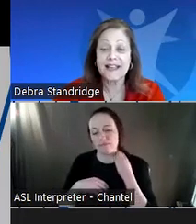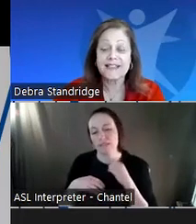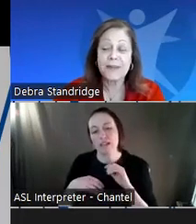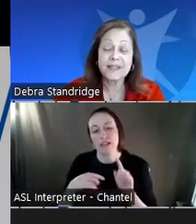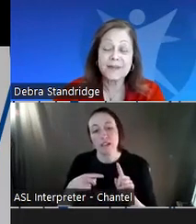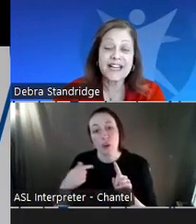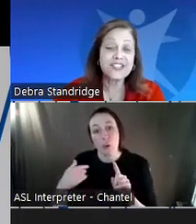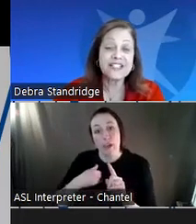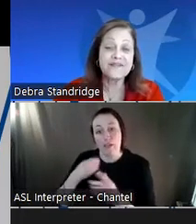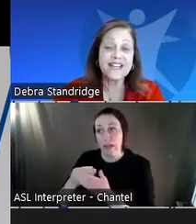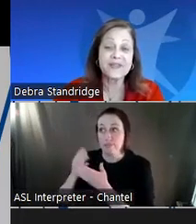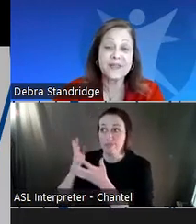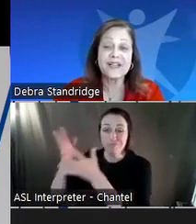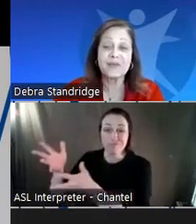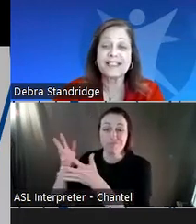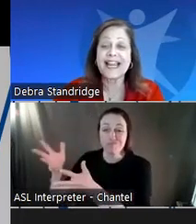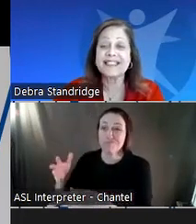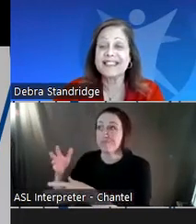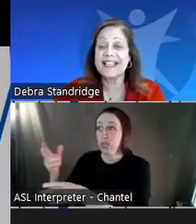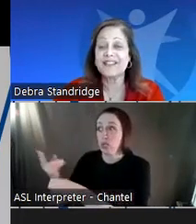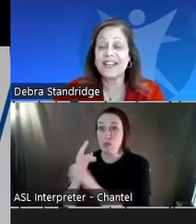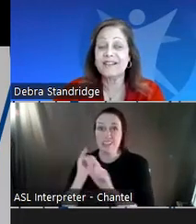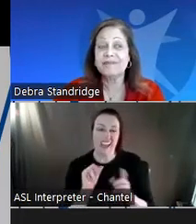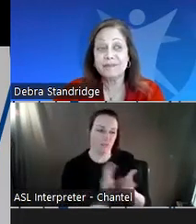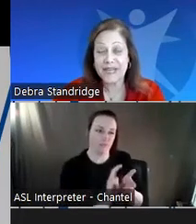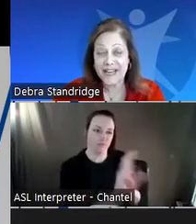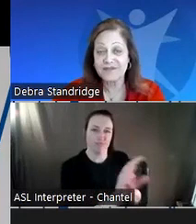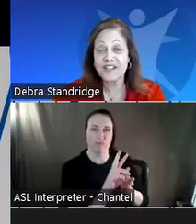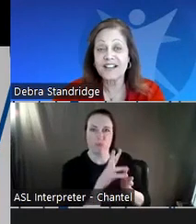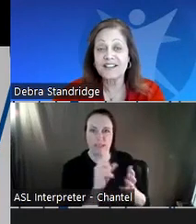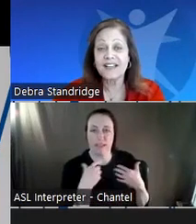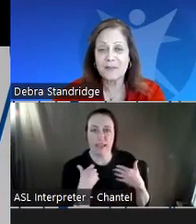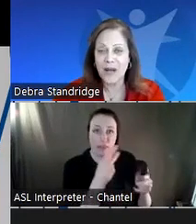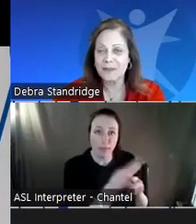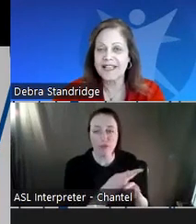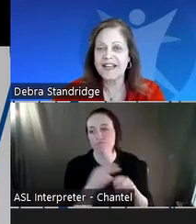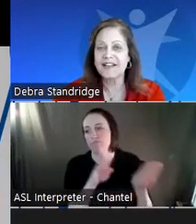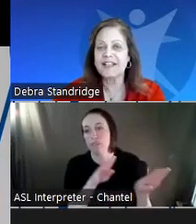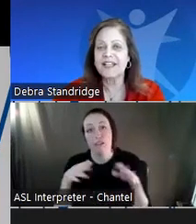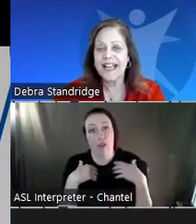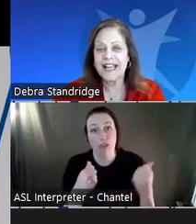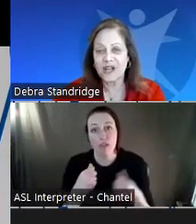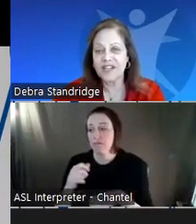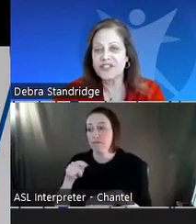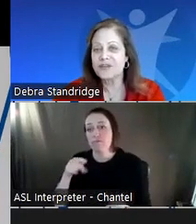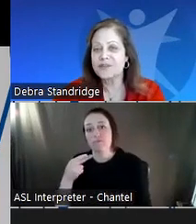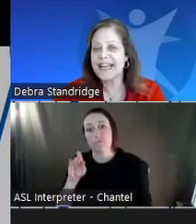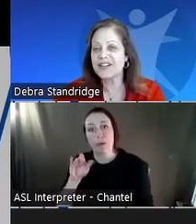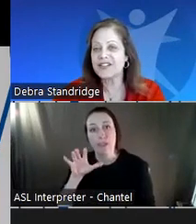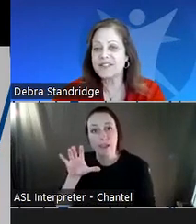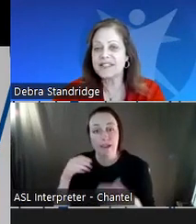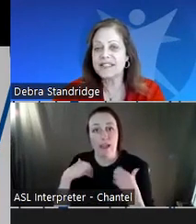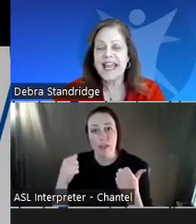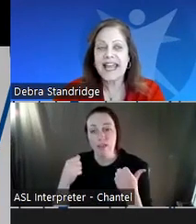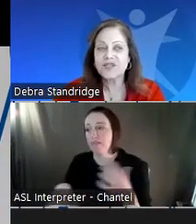surplus to make substantial investments in Wisconsin's healthcare, behavioral health, public health, and long-term